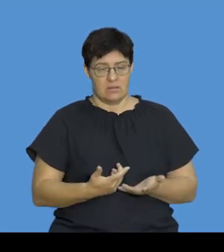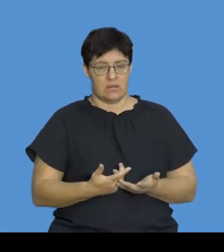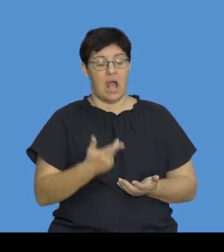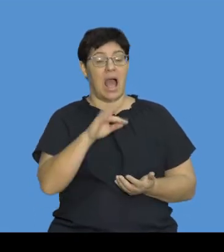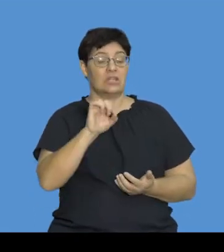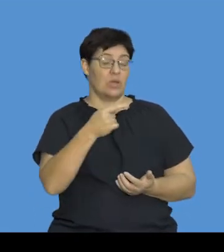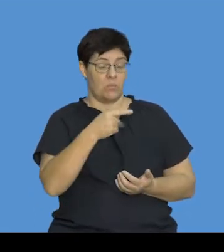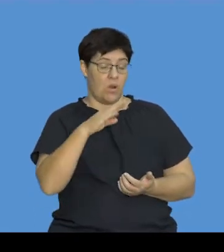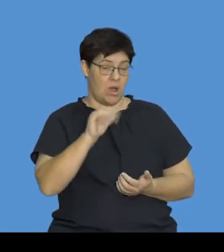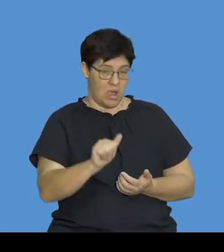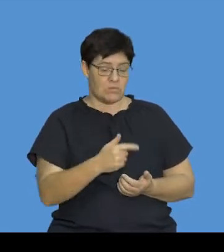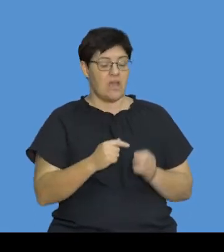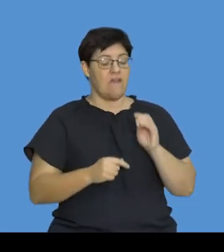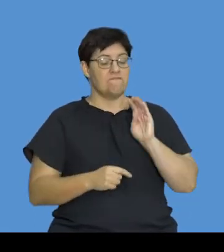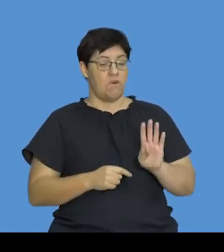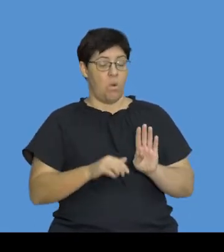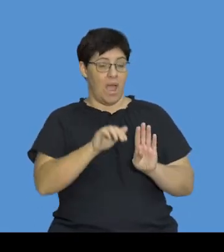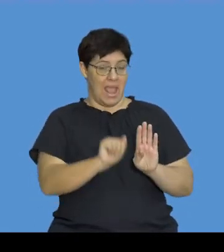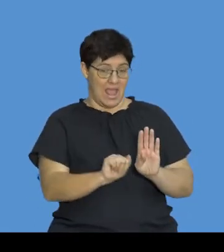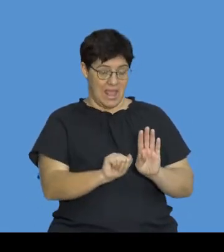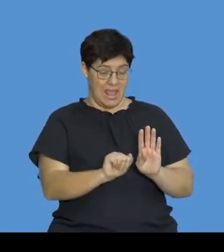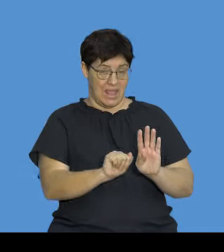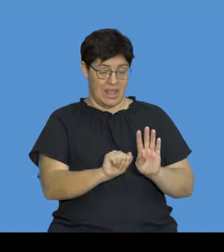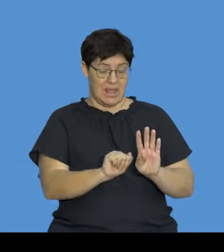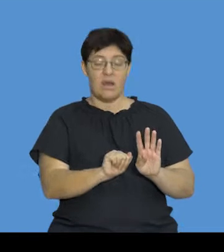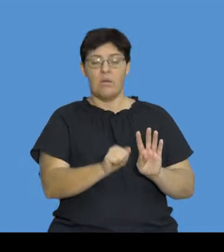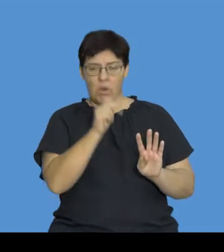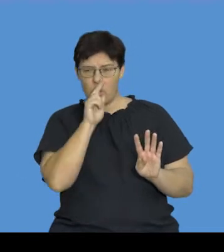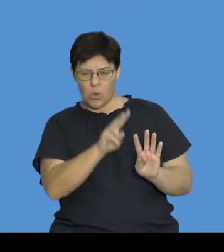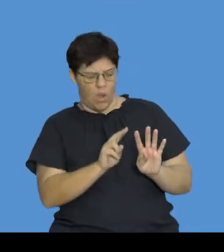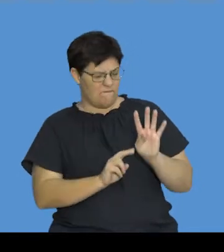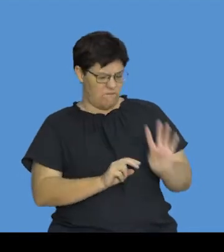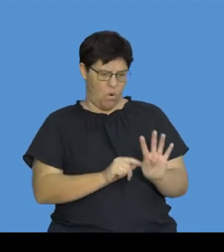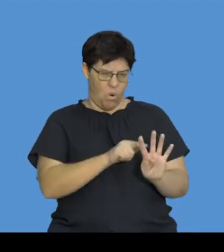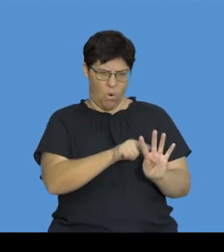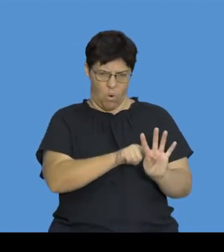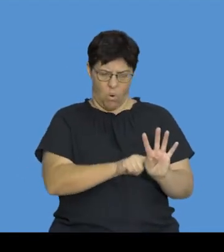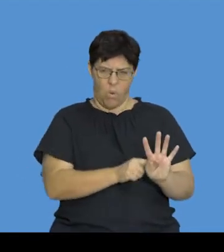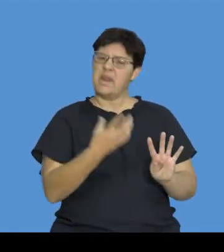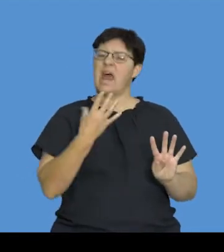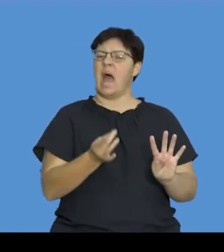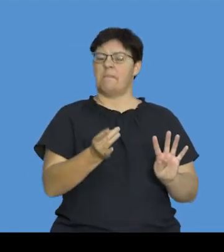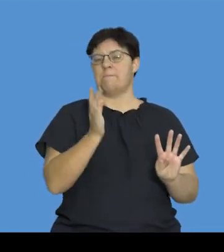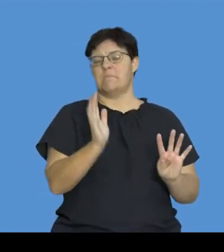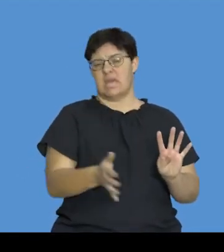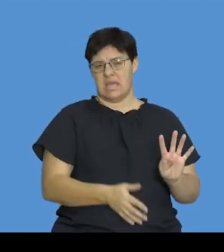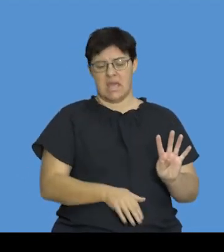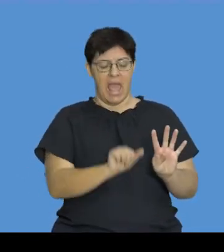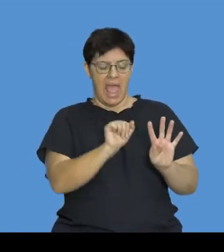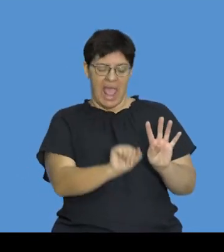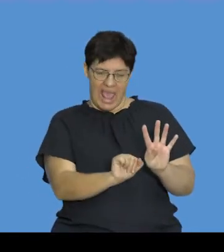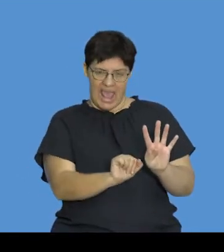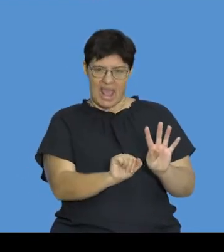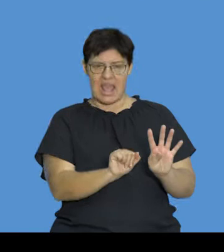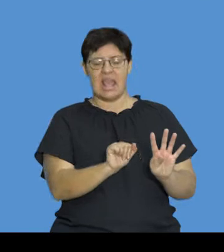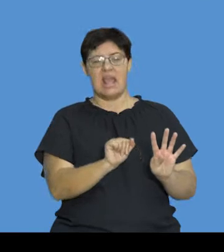algebra and I say 4a, I know that most of us look at 4 as just a number and a as just a